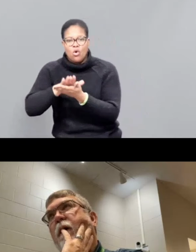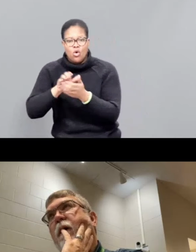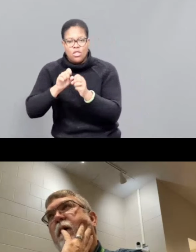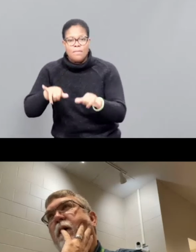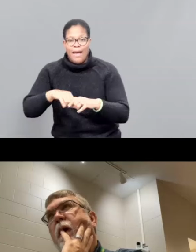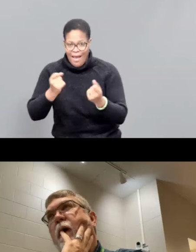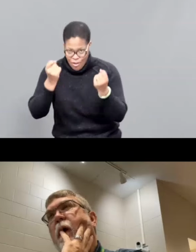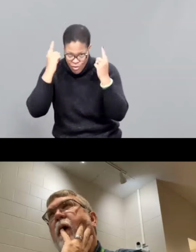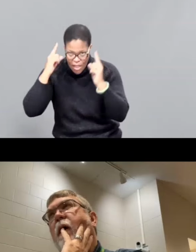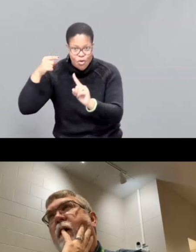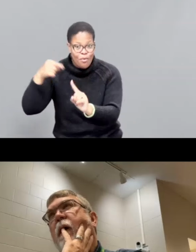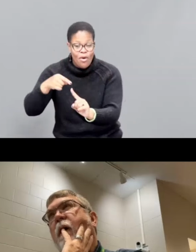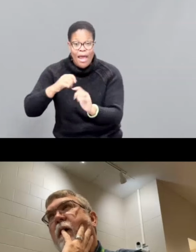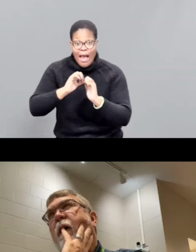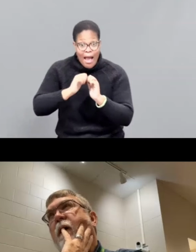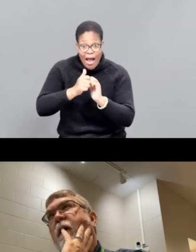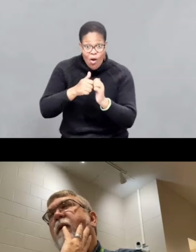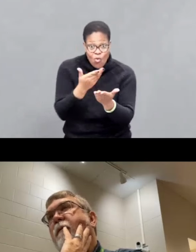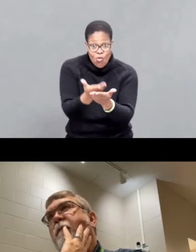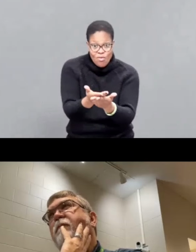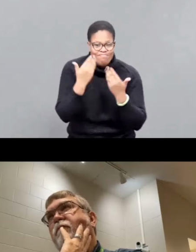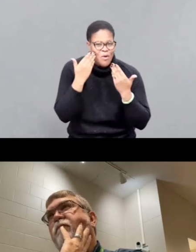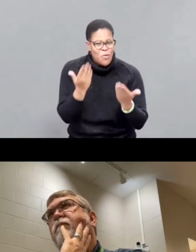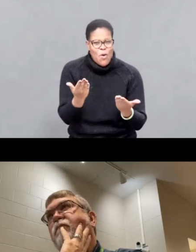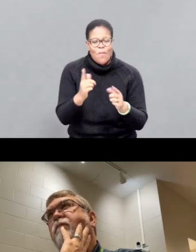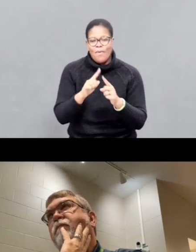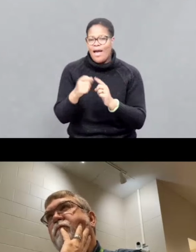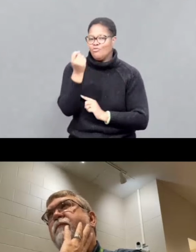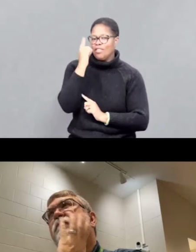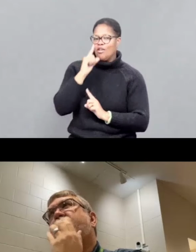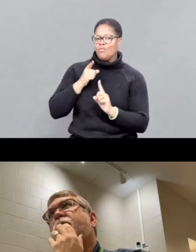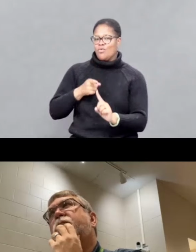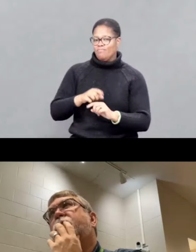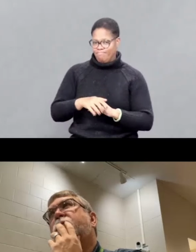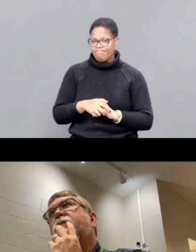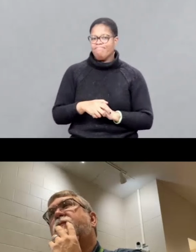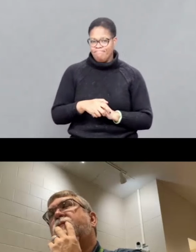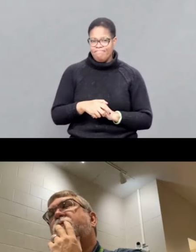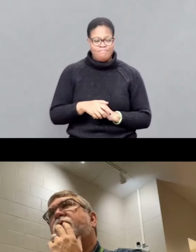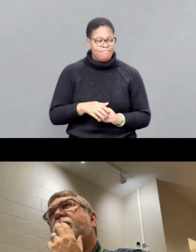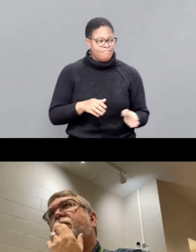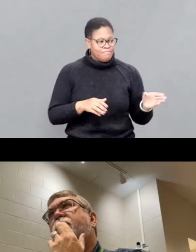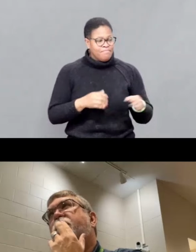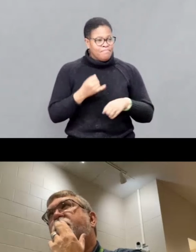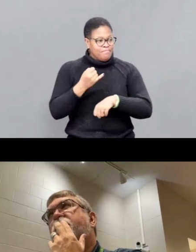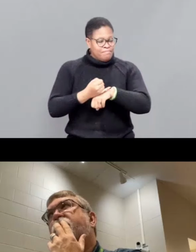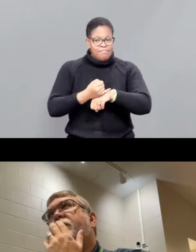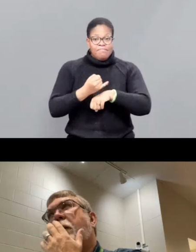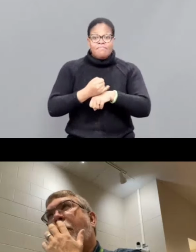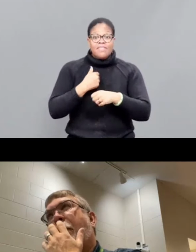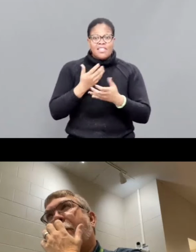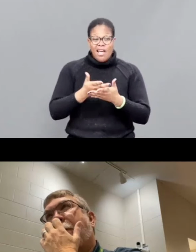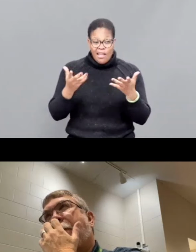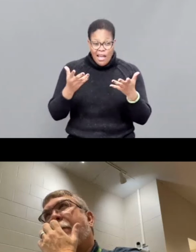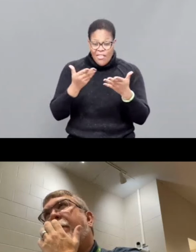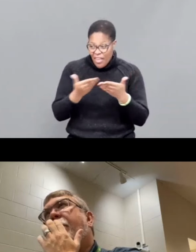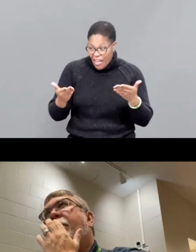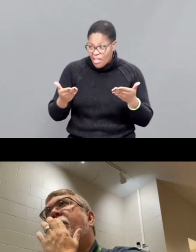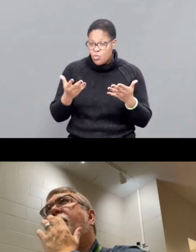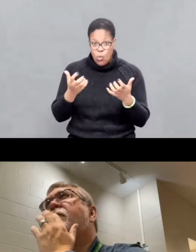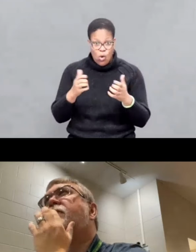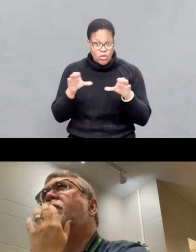I understand what you're saying. I don't know how to get there yet, but I understand what you're saying. So And there's a lot of, things we would like